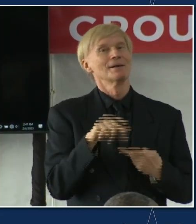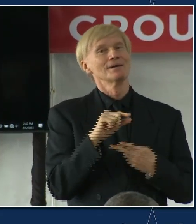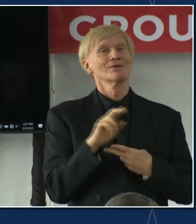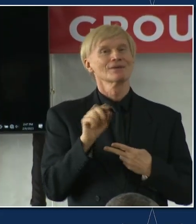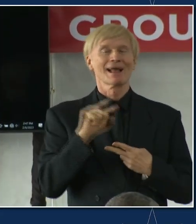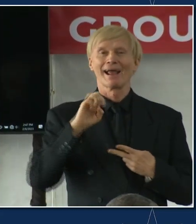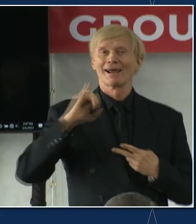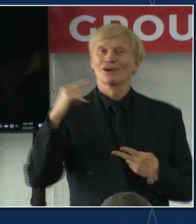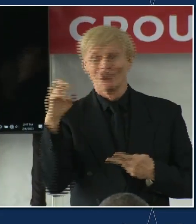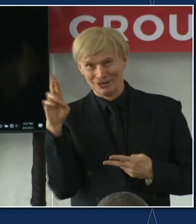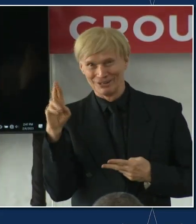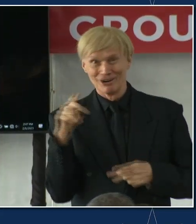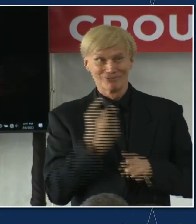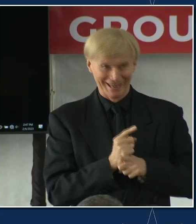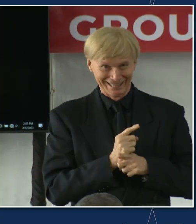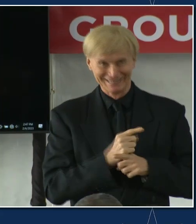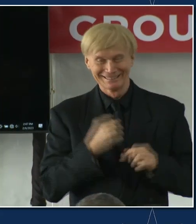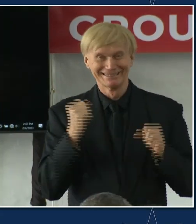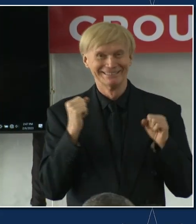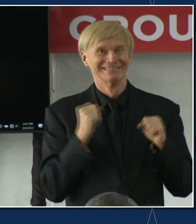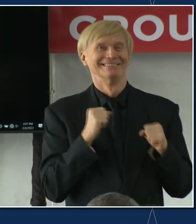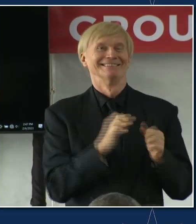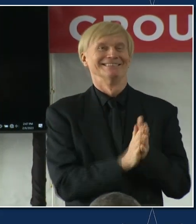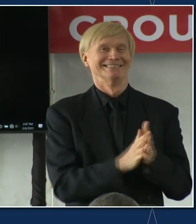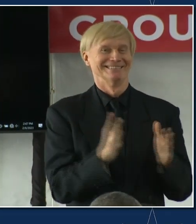Ziegler. I got it.